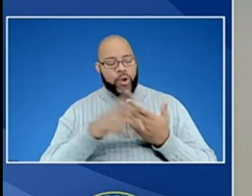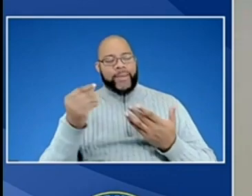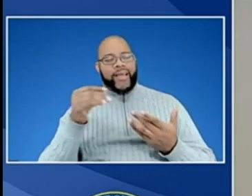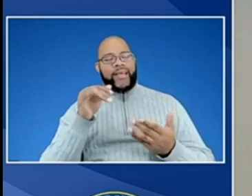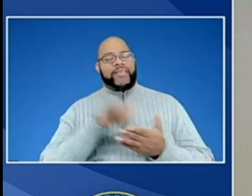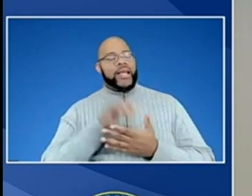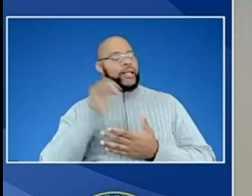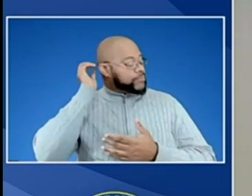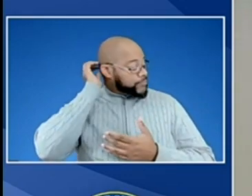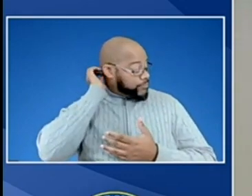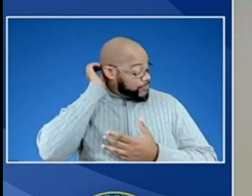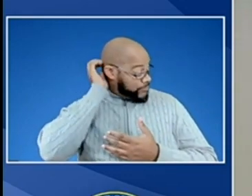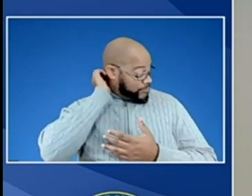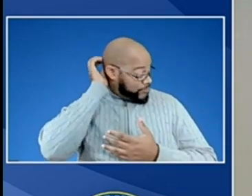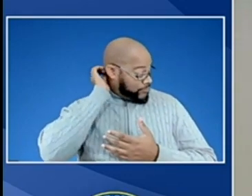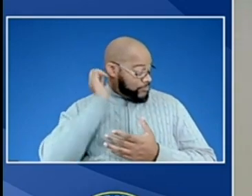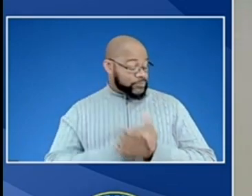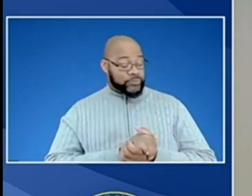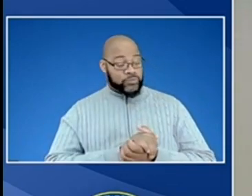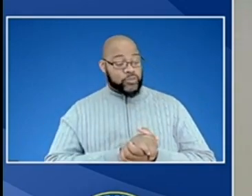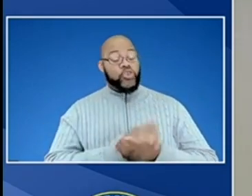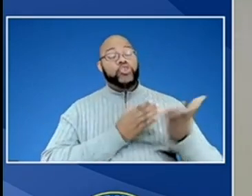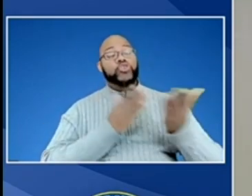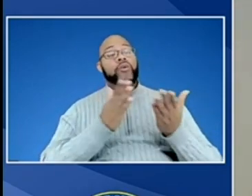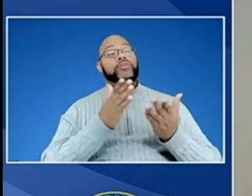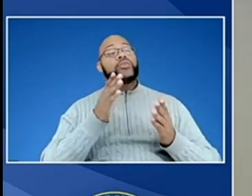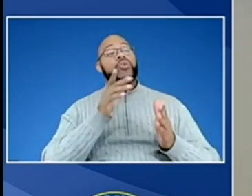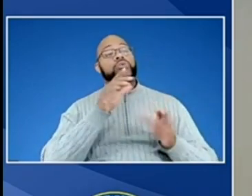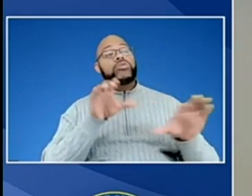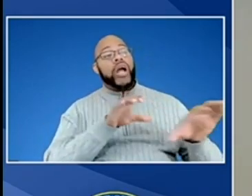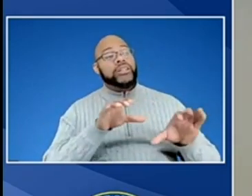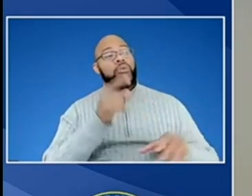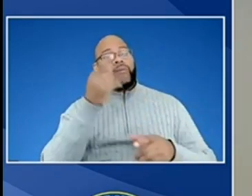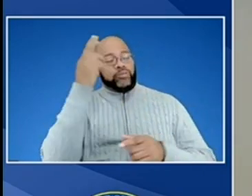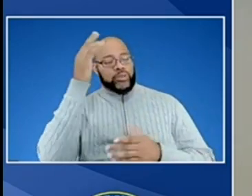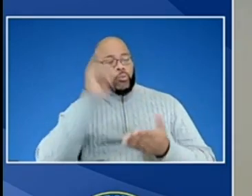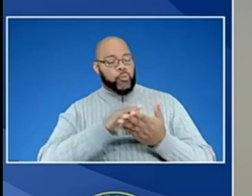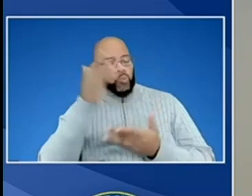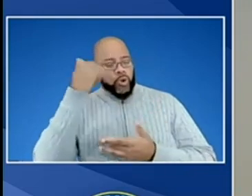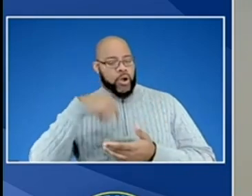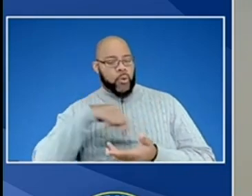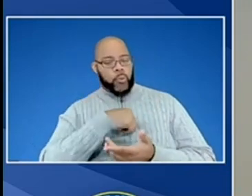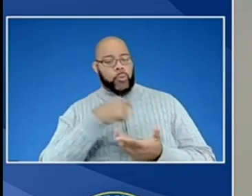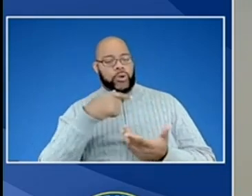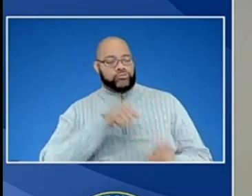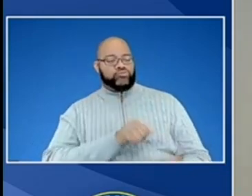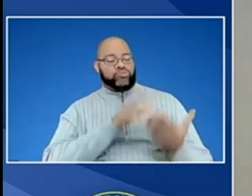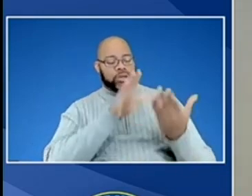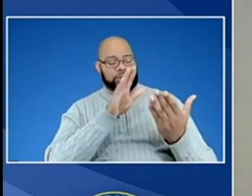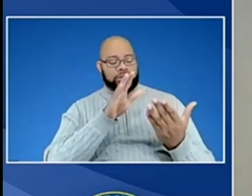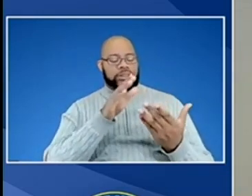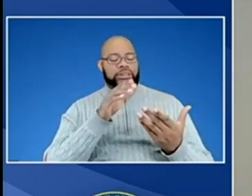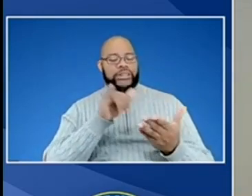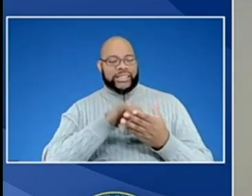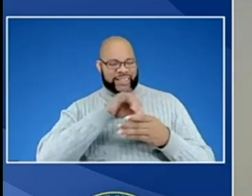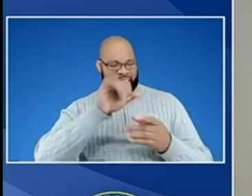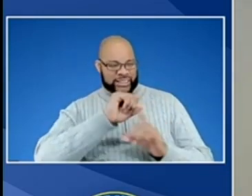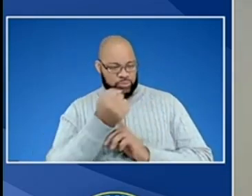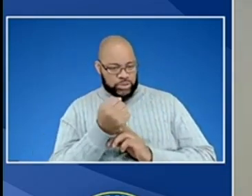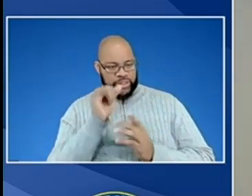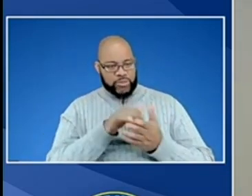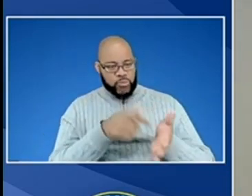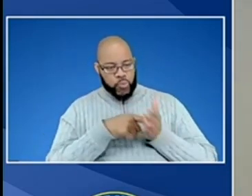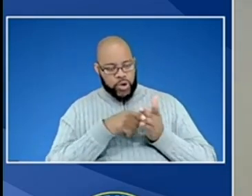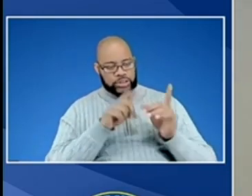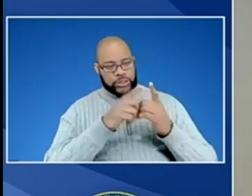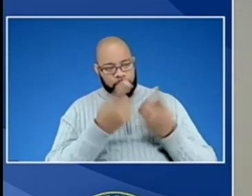that, you know, servicer misconduct is one of the reasons that we have addressed, or that we are in the situation that requires the